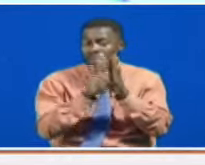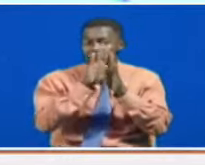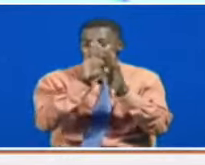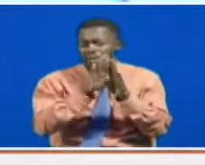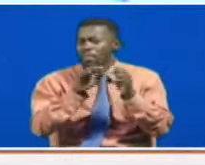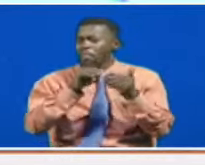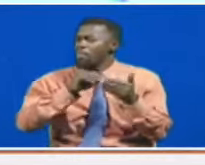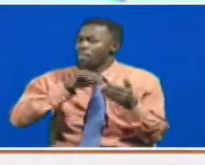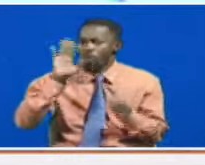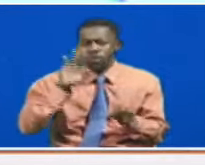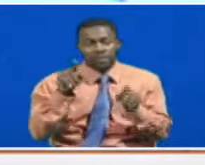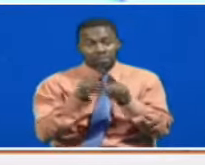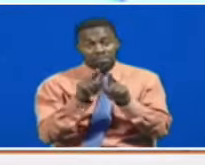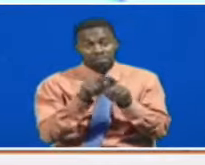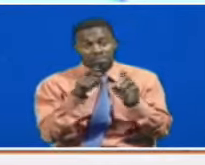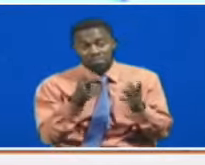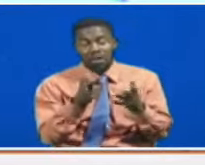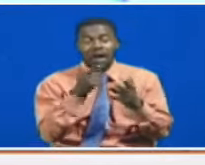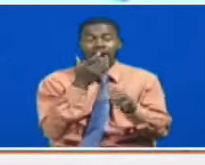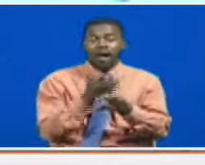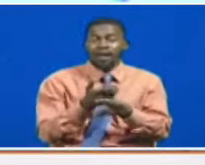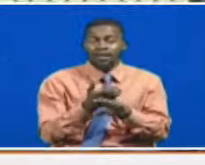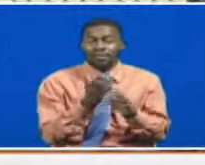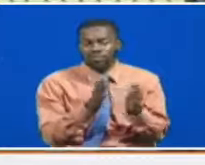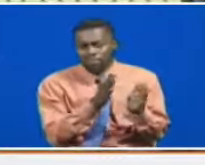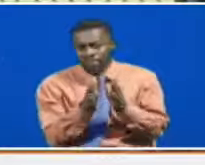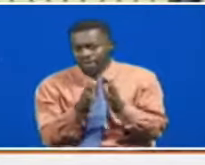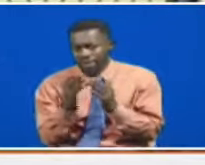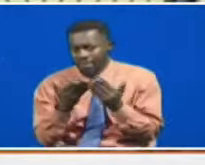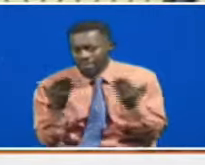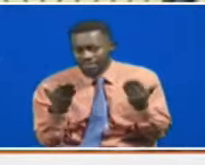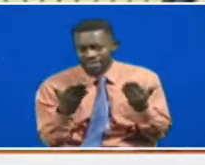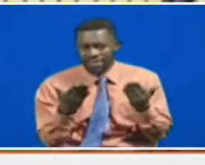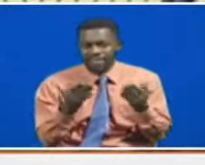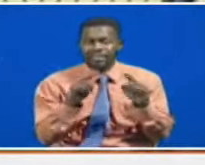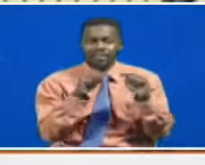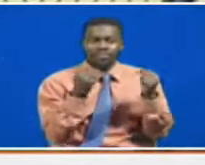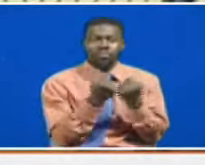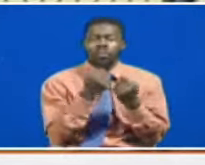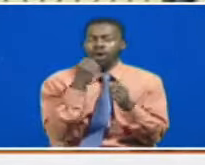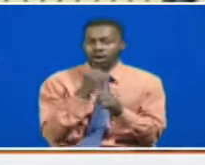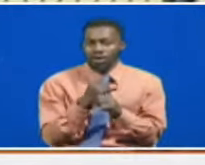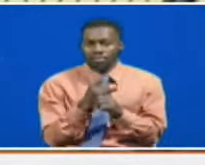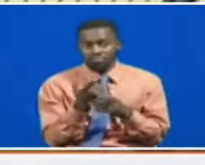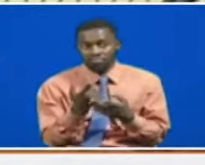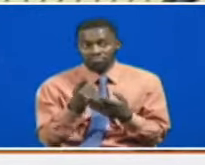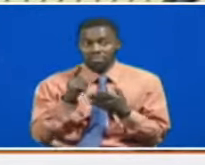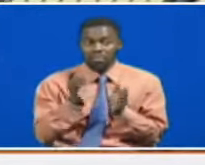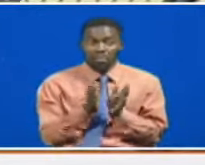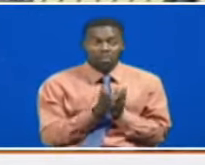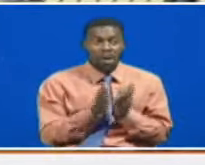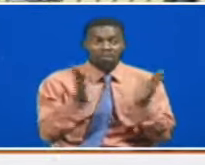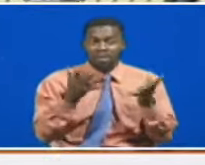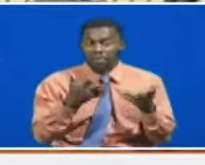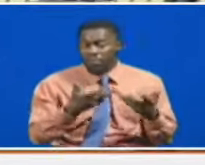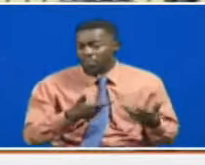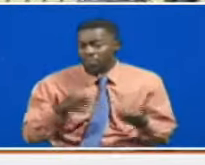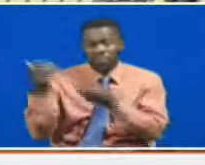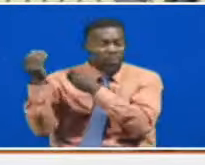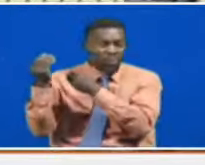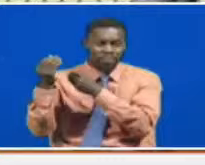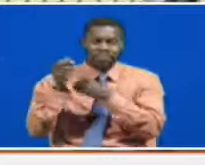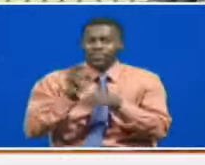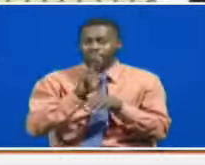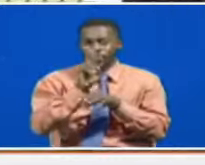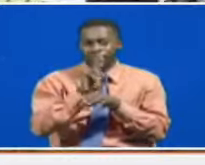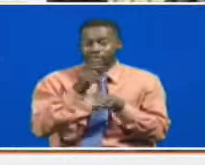the right to organize collectively. Now, Kenyans leave Uhuru Gardens with nothing